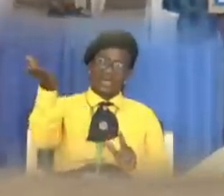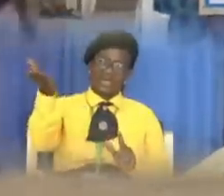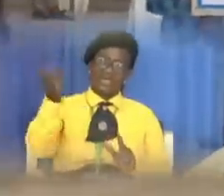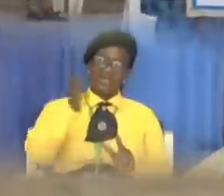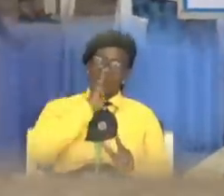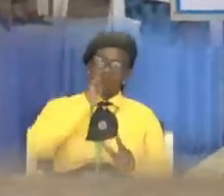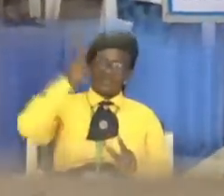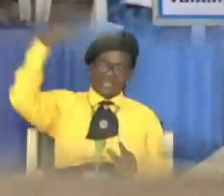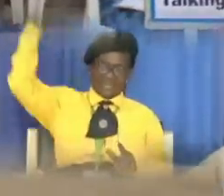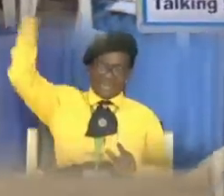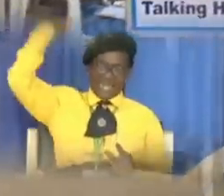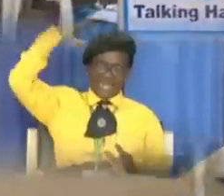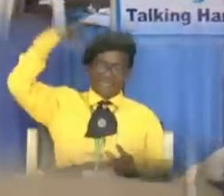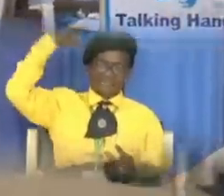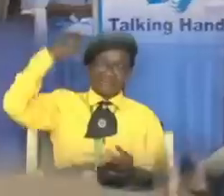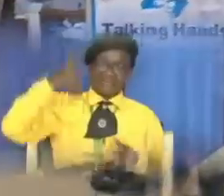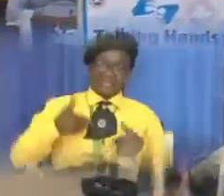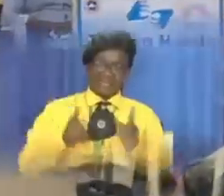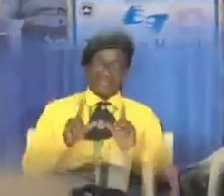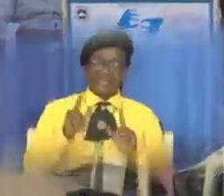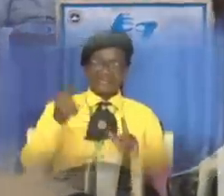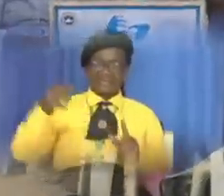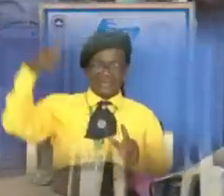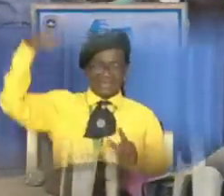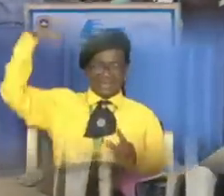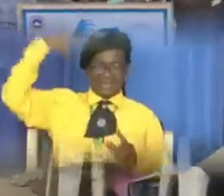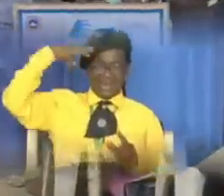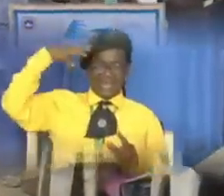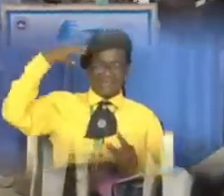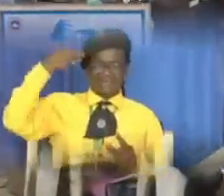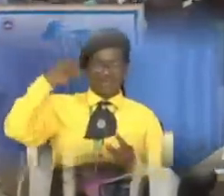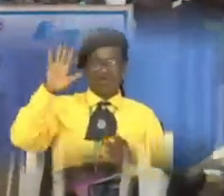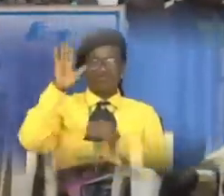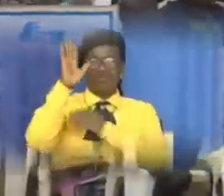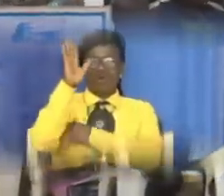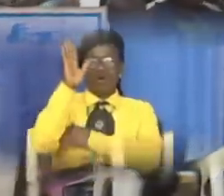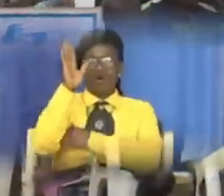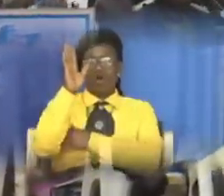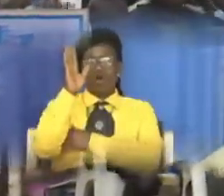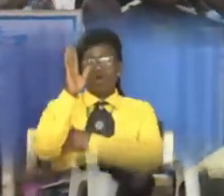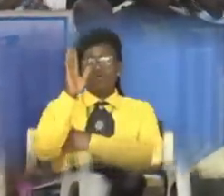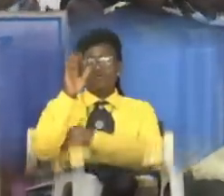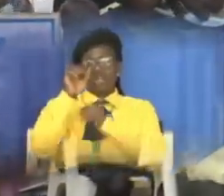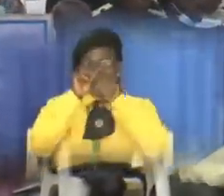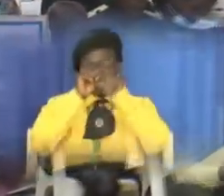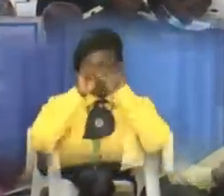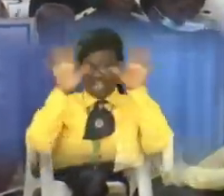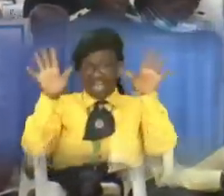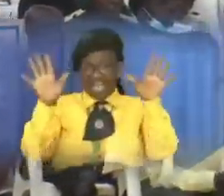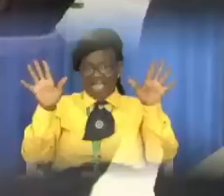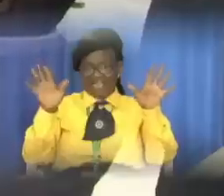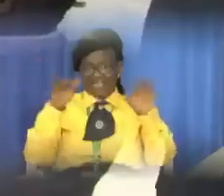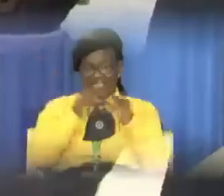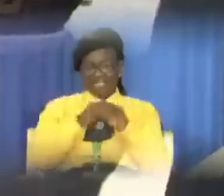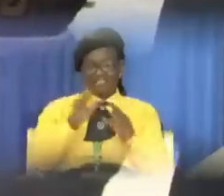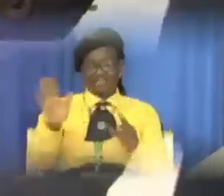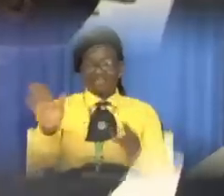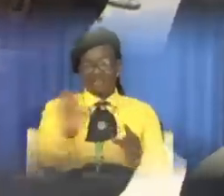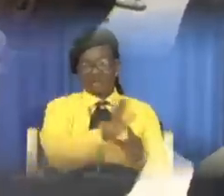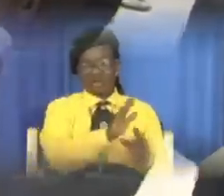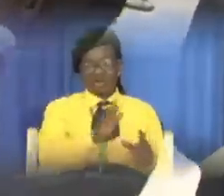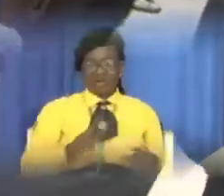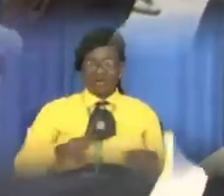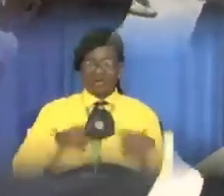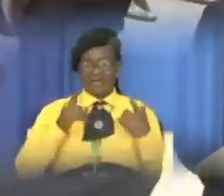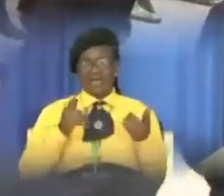Open the door to him. Let light come in. and everything will change. He will